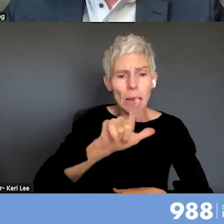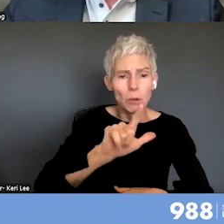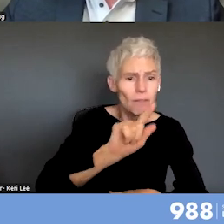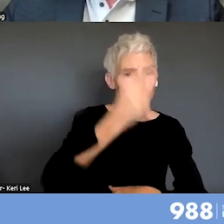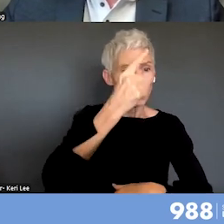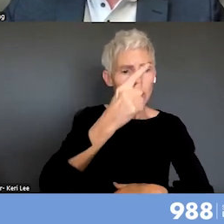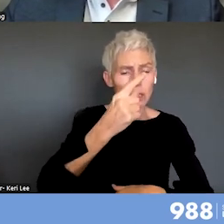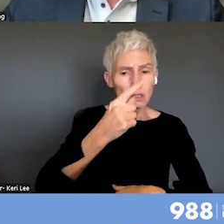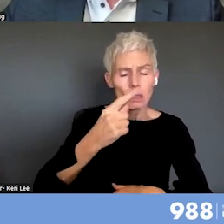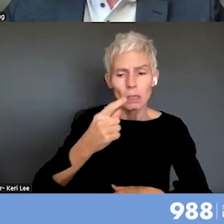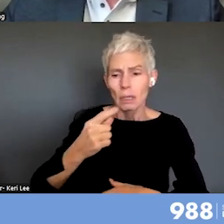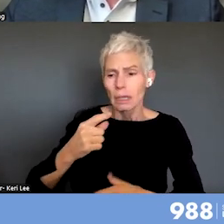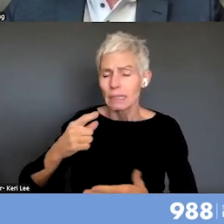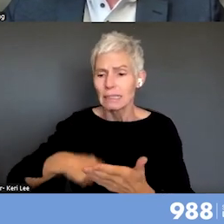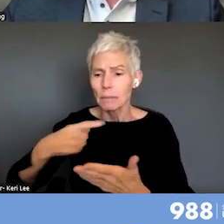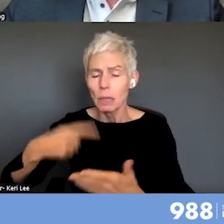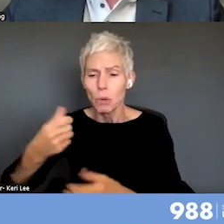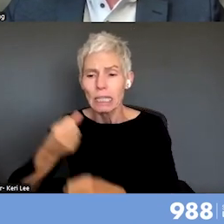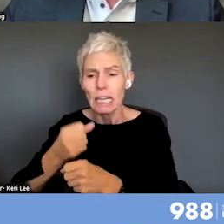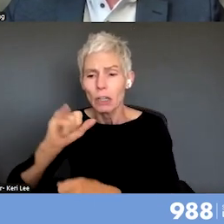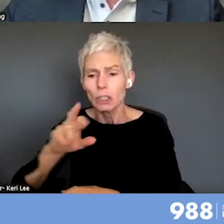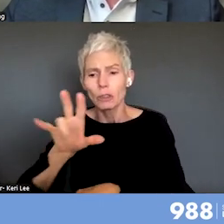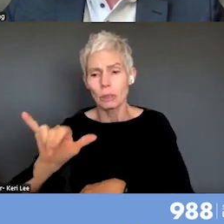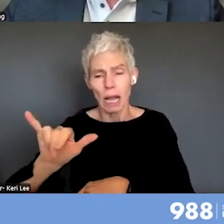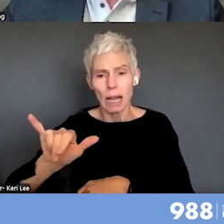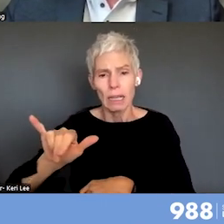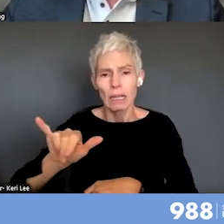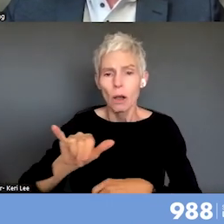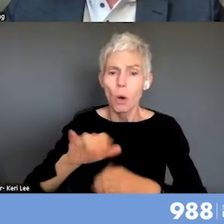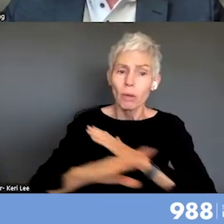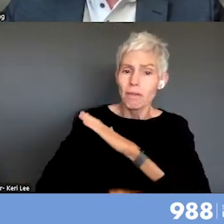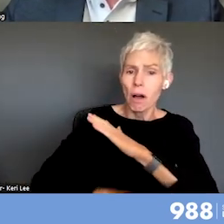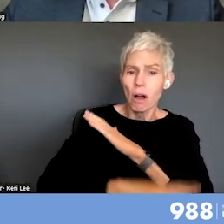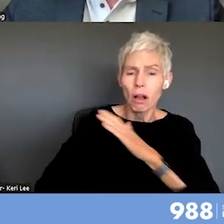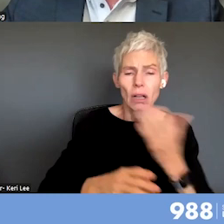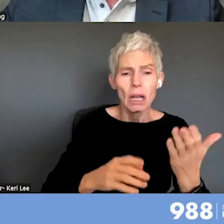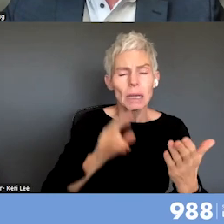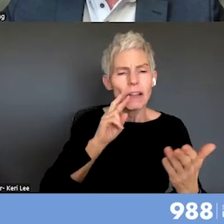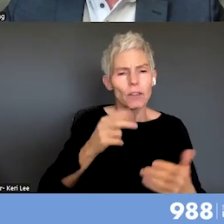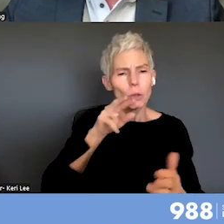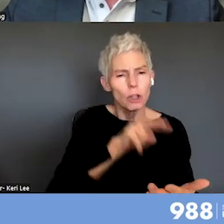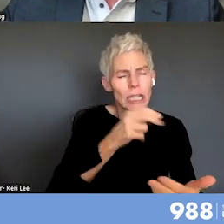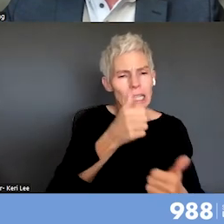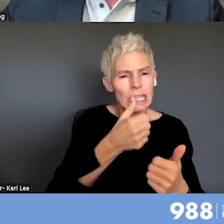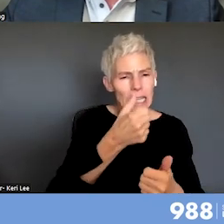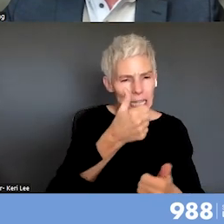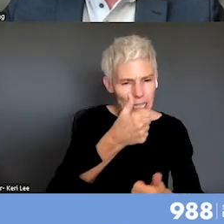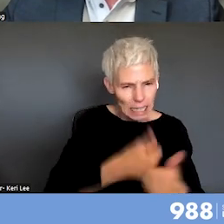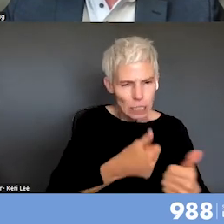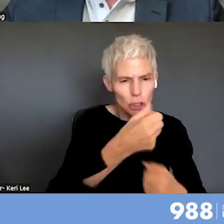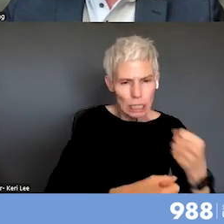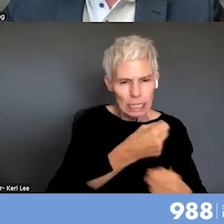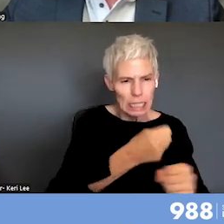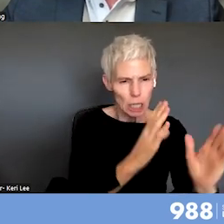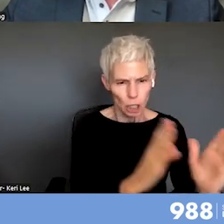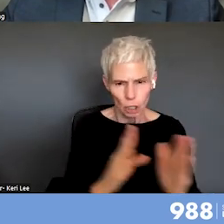Sometimes it's the fall. So when you're looking at multiple years, it kind of gives you a better idea of the trends. But when you look at deeper levels of